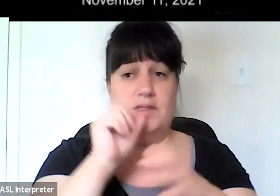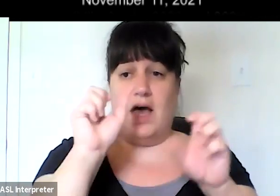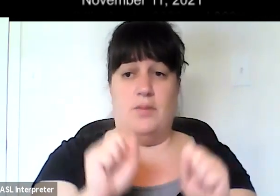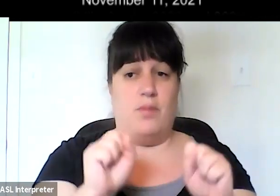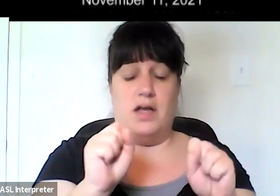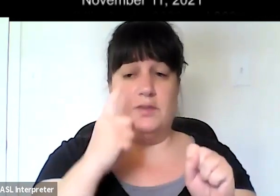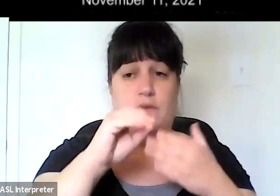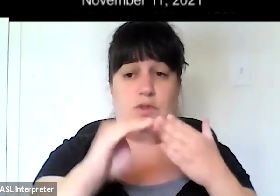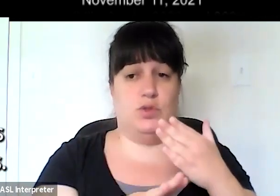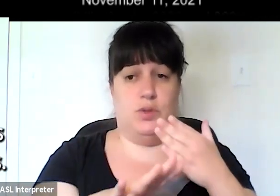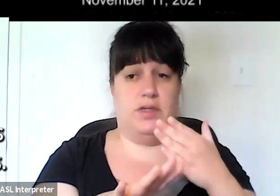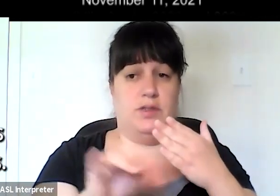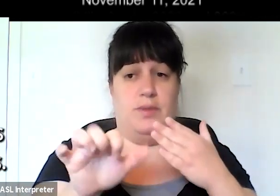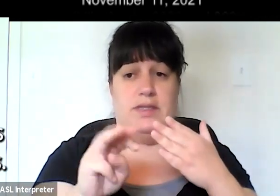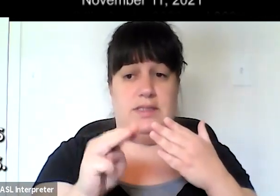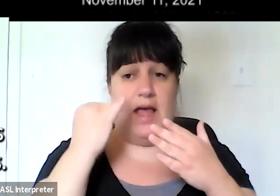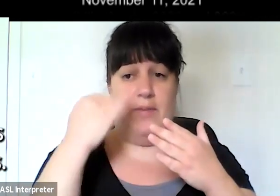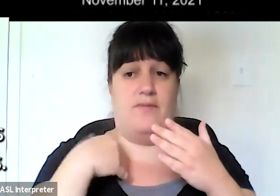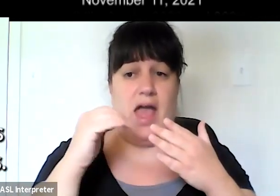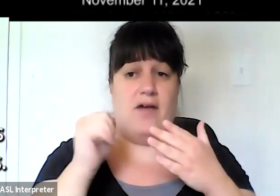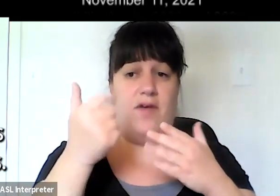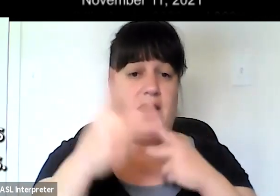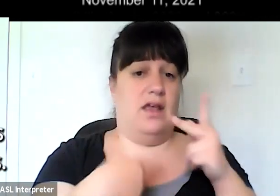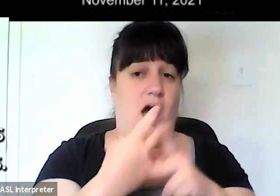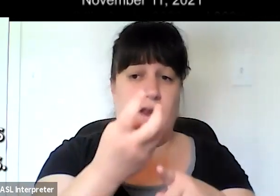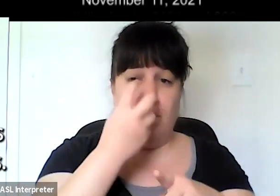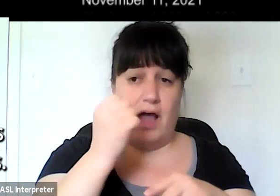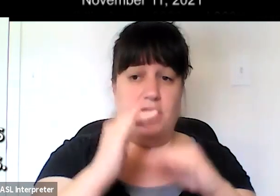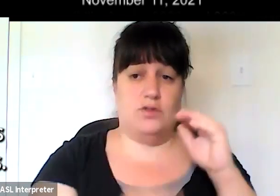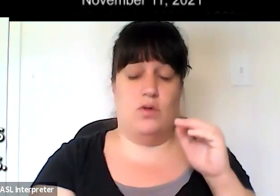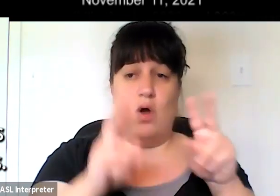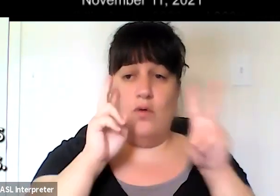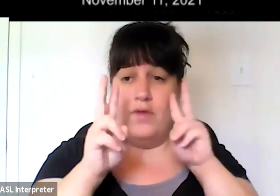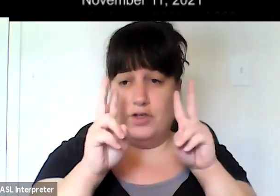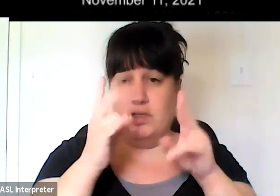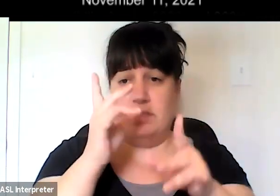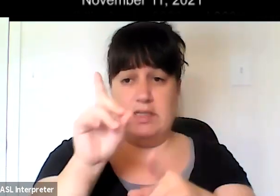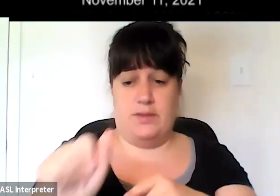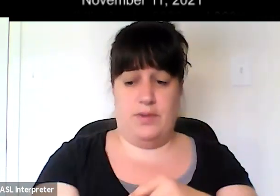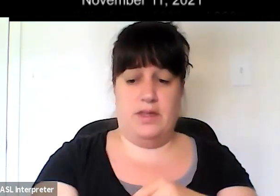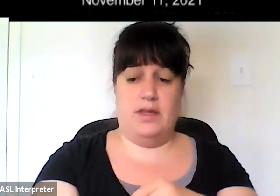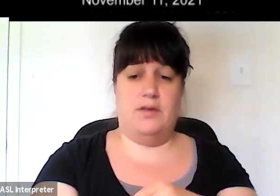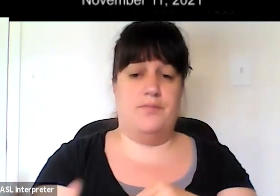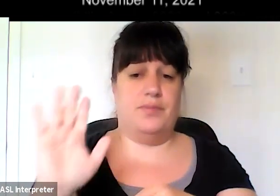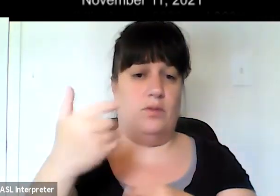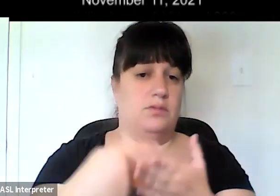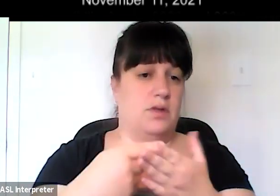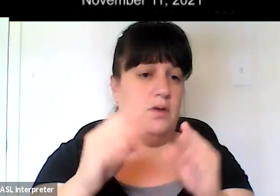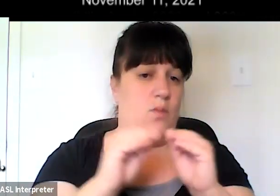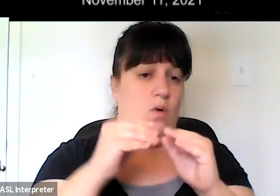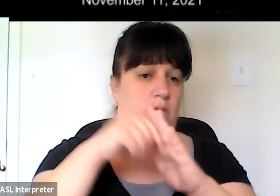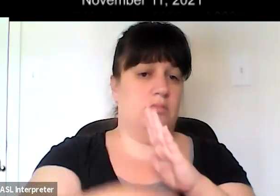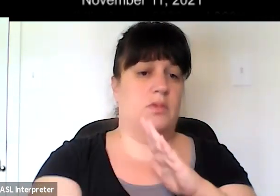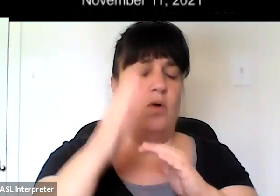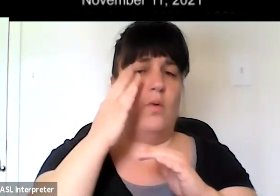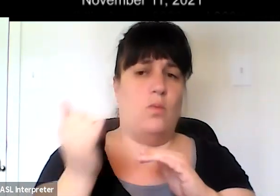for students to be in STEM if they have any kind of blindness or low vision or vision disabilities. I shall discuss this further in my presentation, like